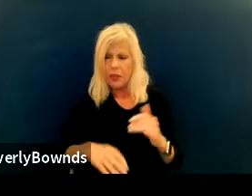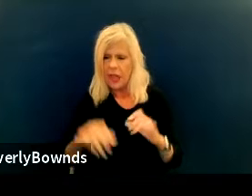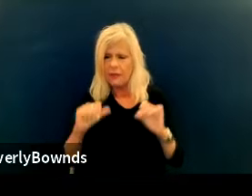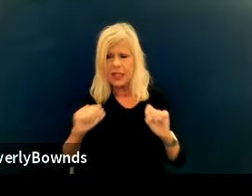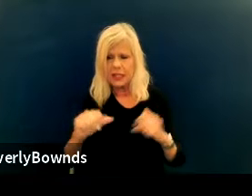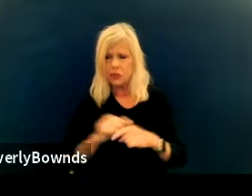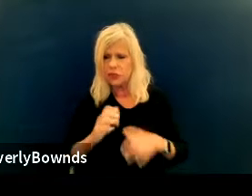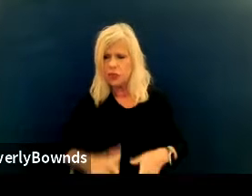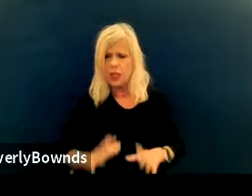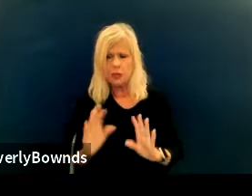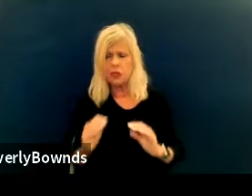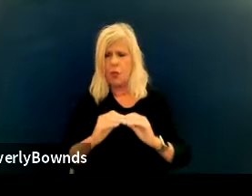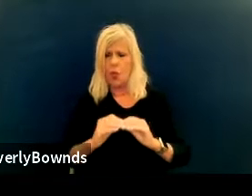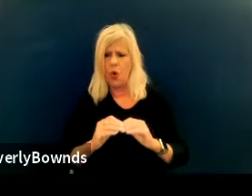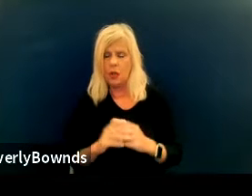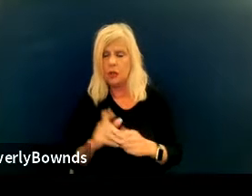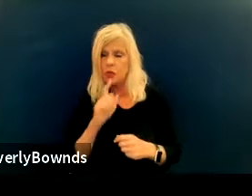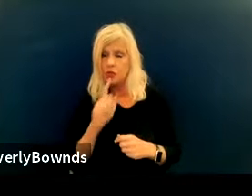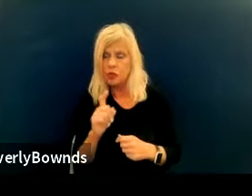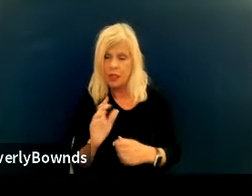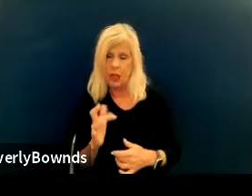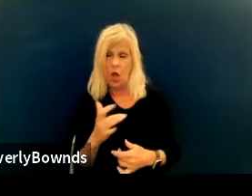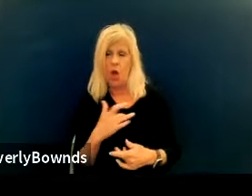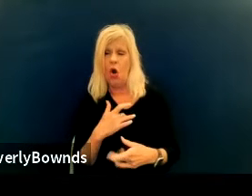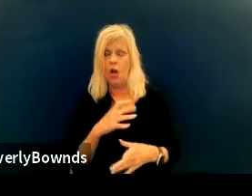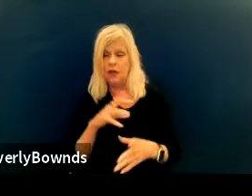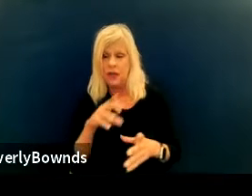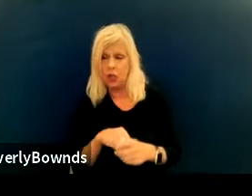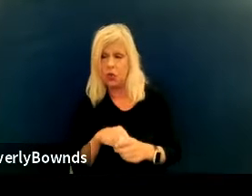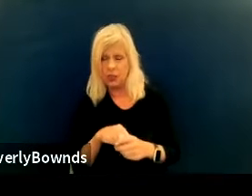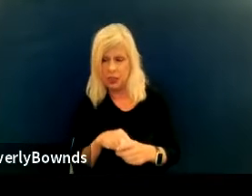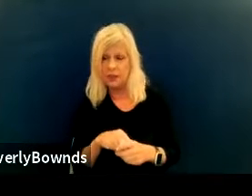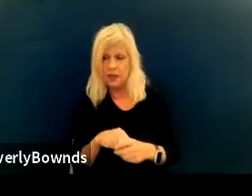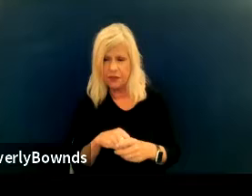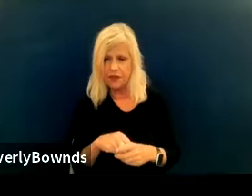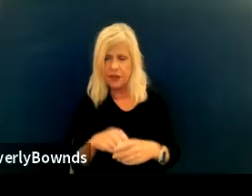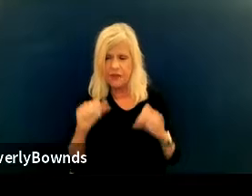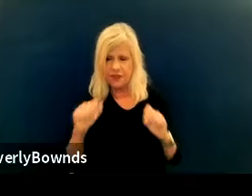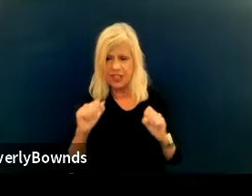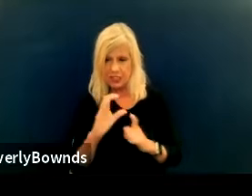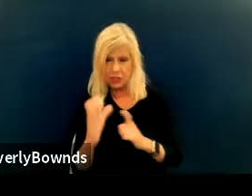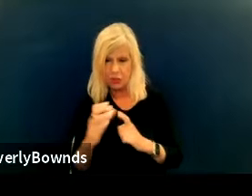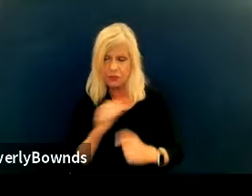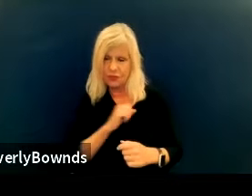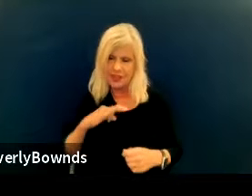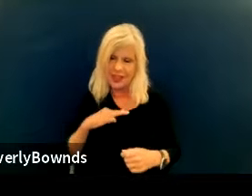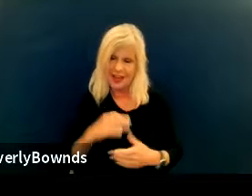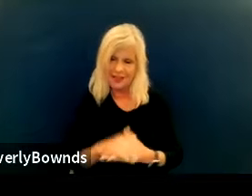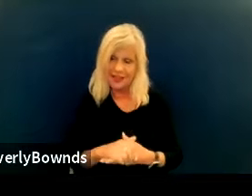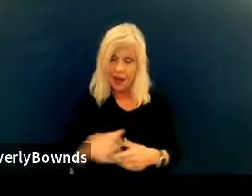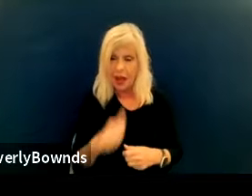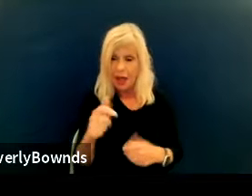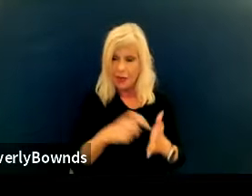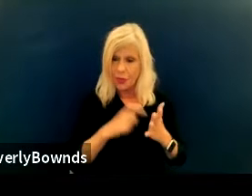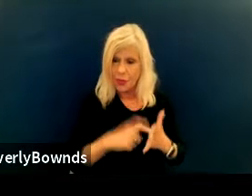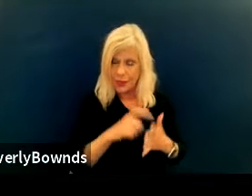trainers. Really, the heart of inclusive fitness culture is the staff. And if you meet all of the other requirements, you don't know how to interact